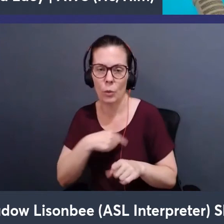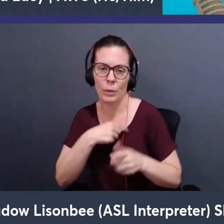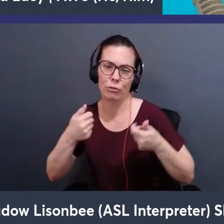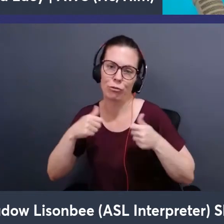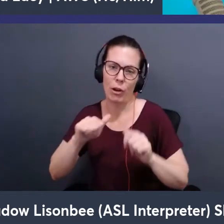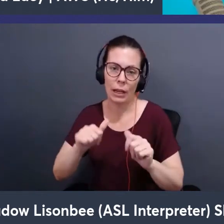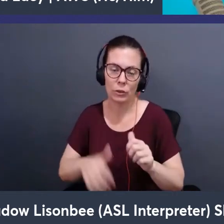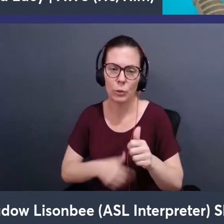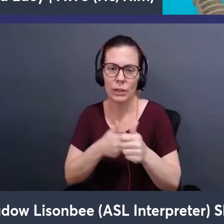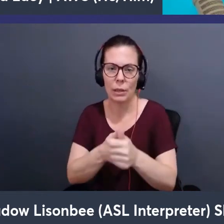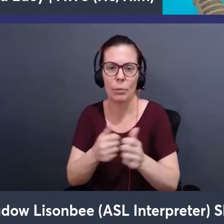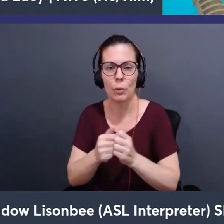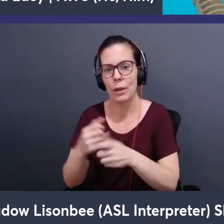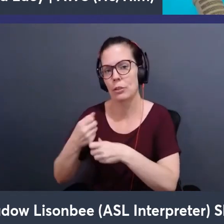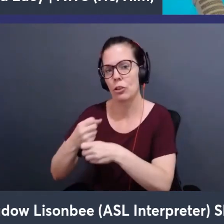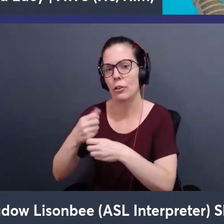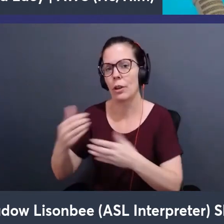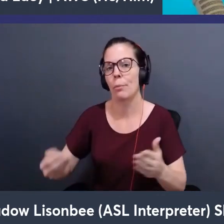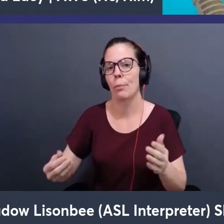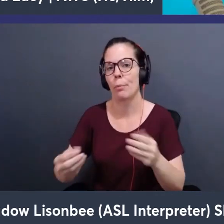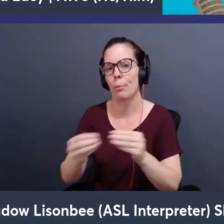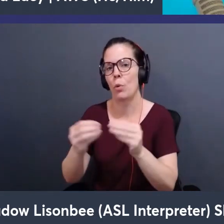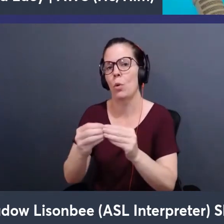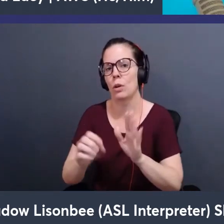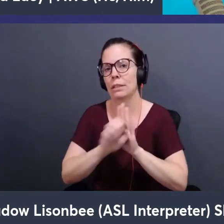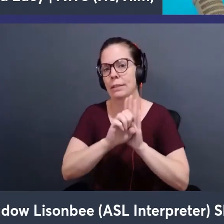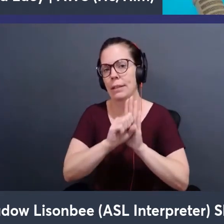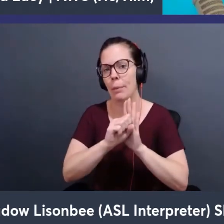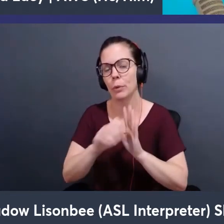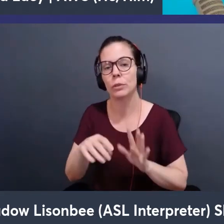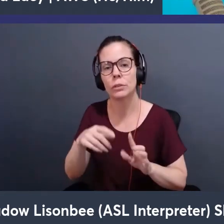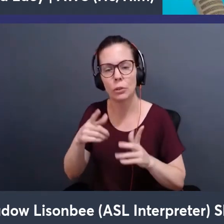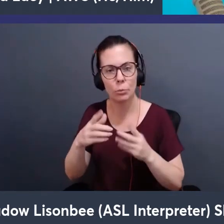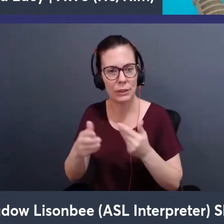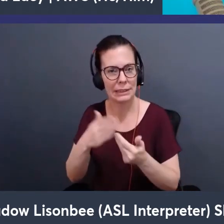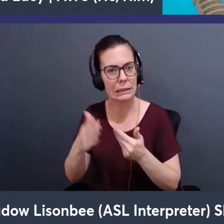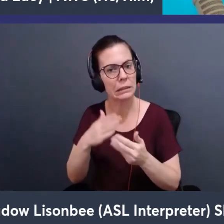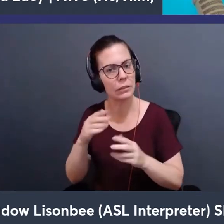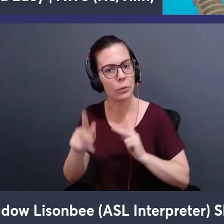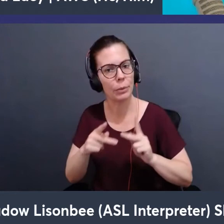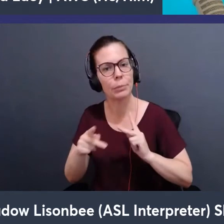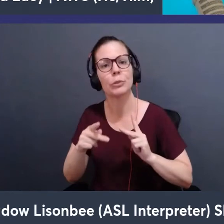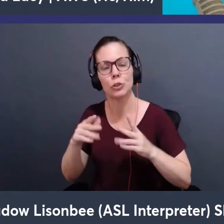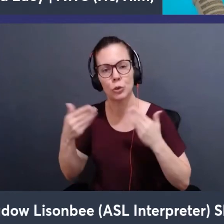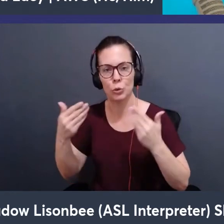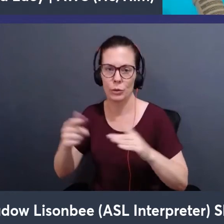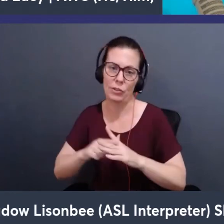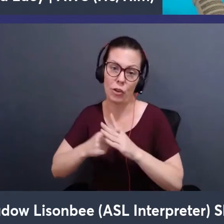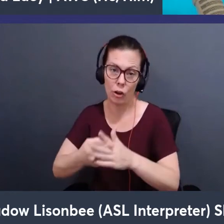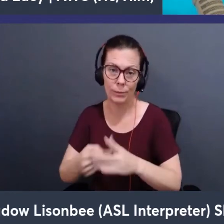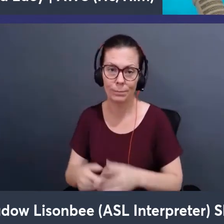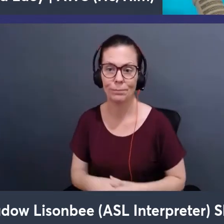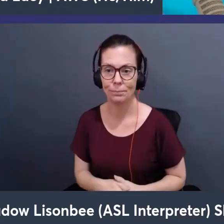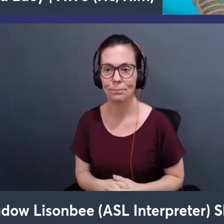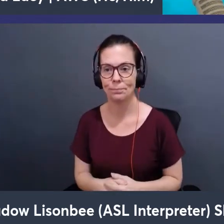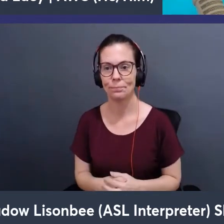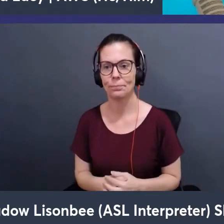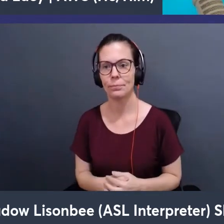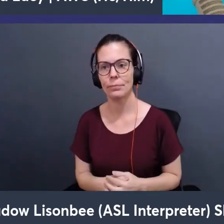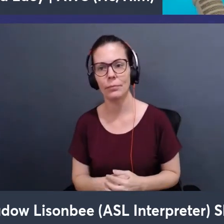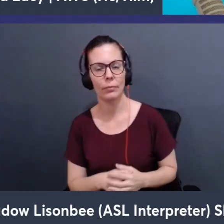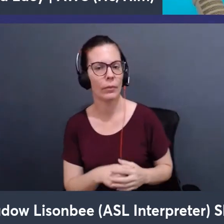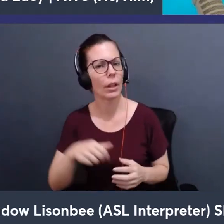with generating more and more samples so that it will be easy for anyone to get started. Yeah, and